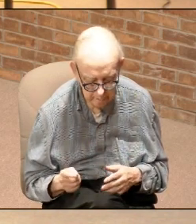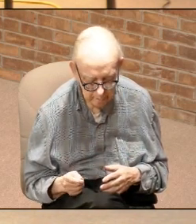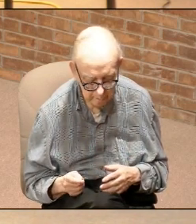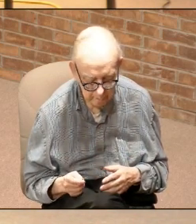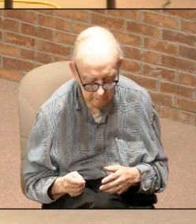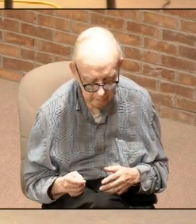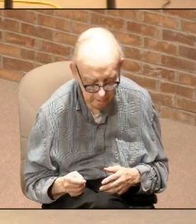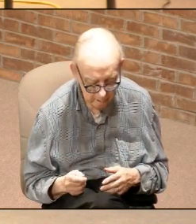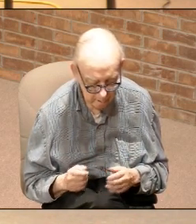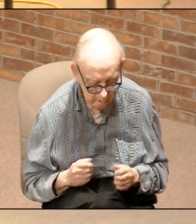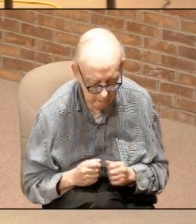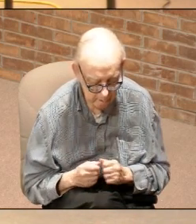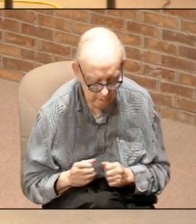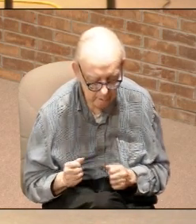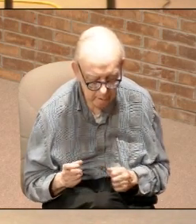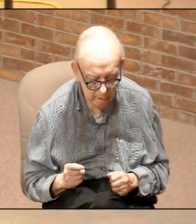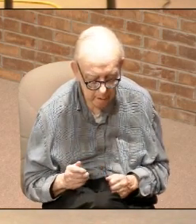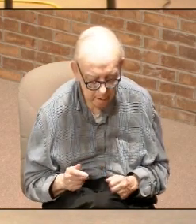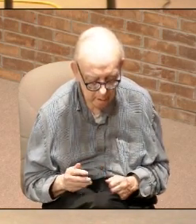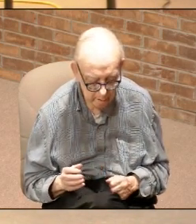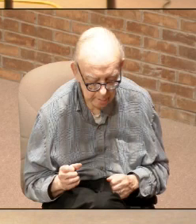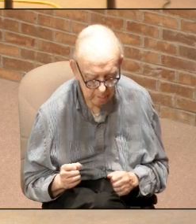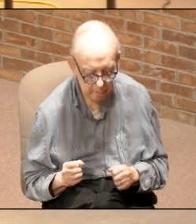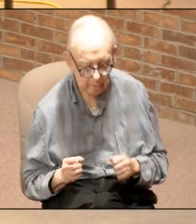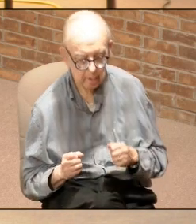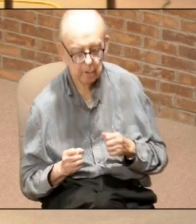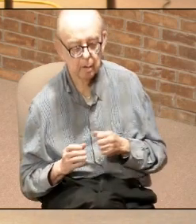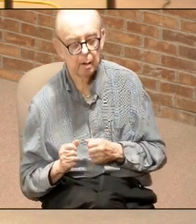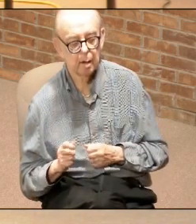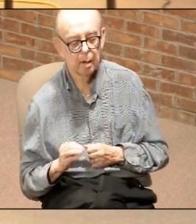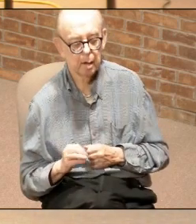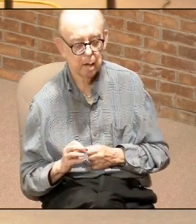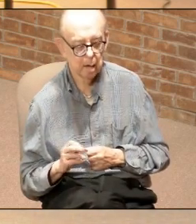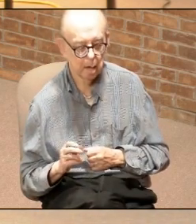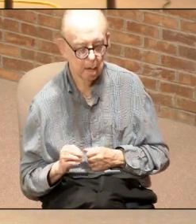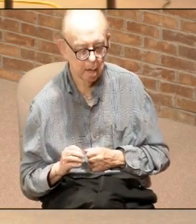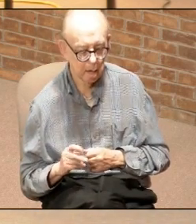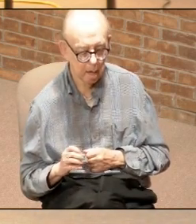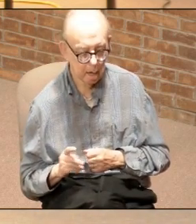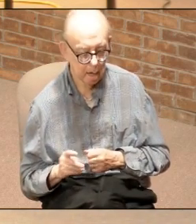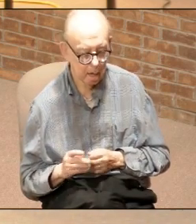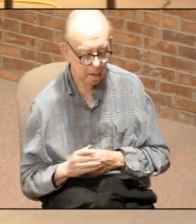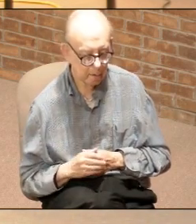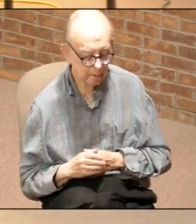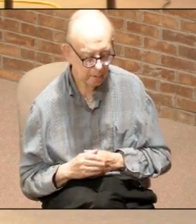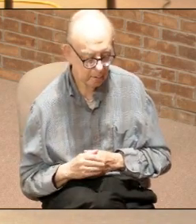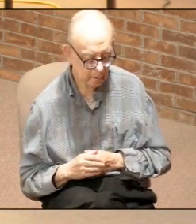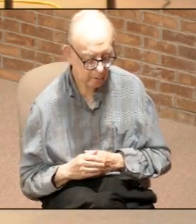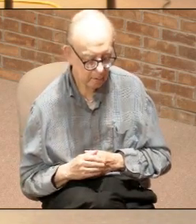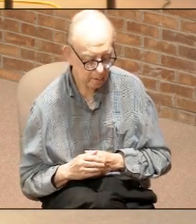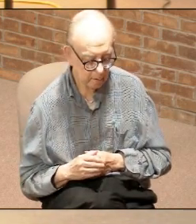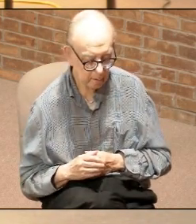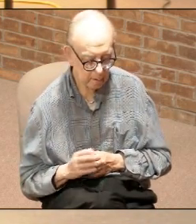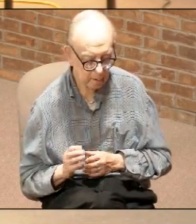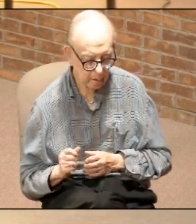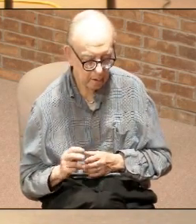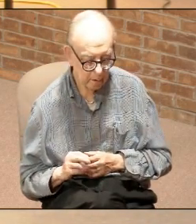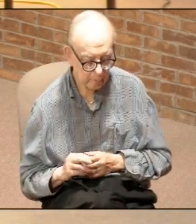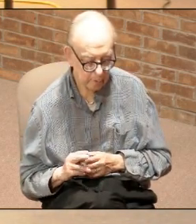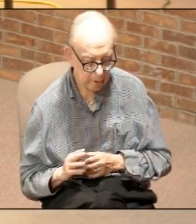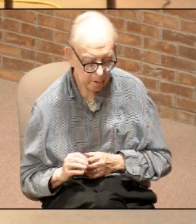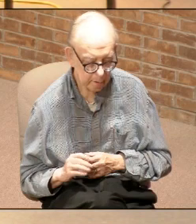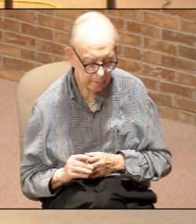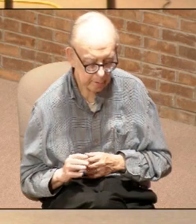and so paul ended up taking silas and and then so john mark and and um and uh barnabas went